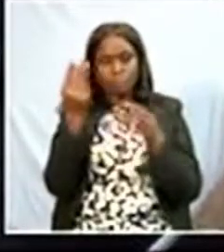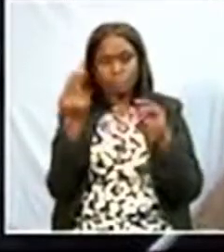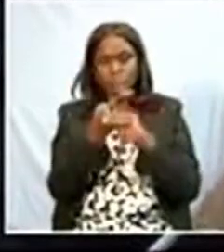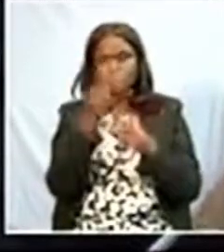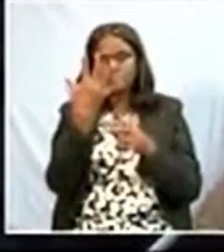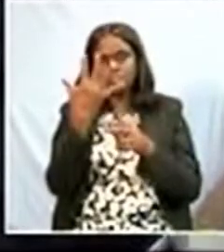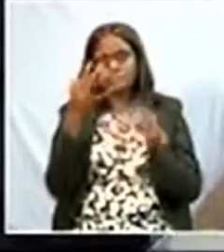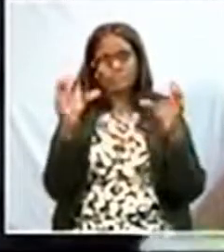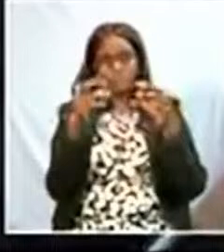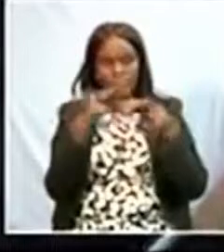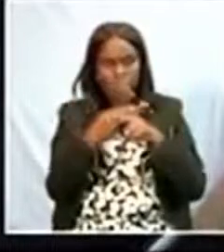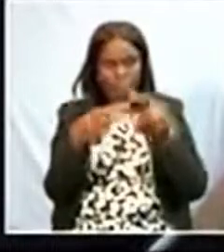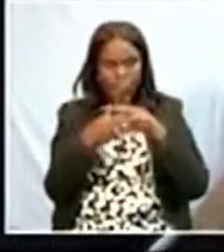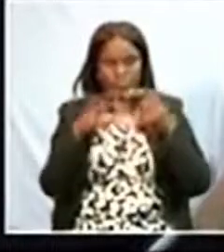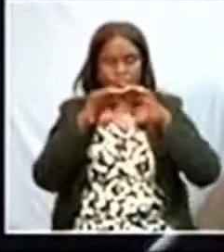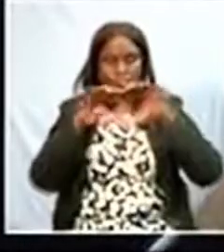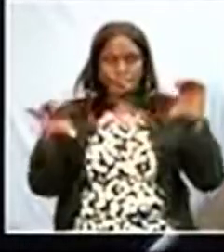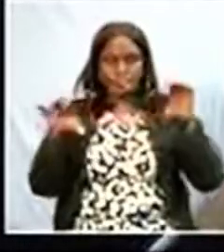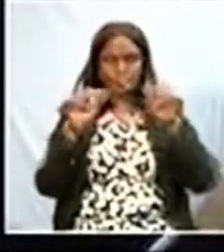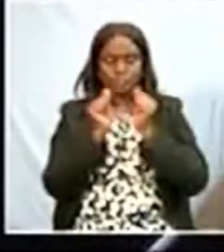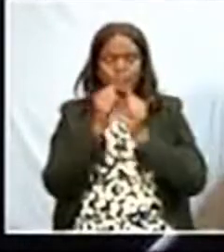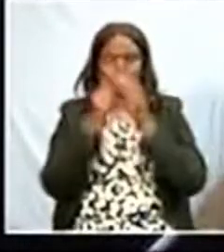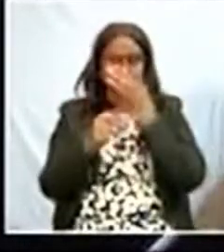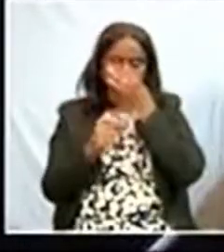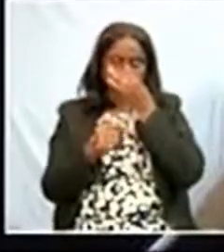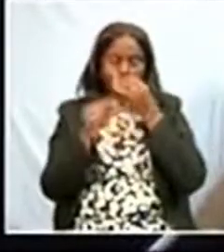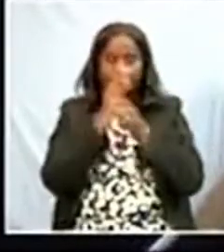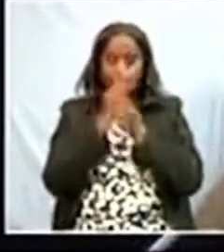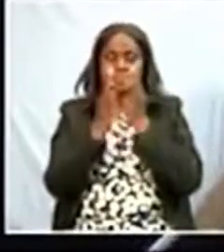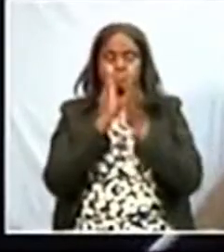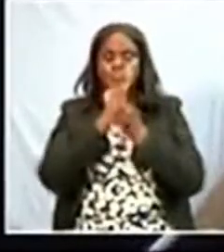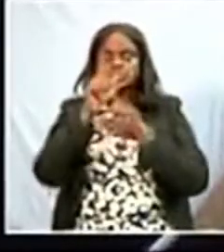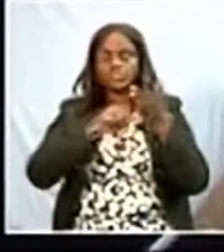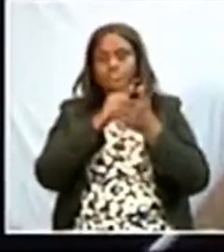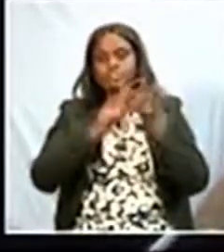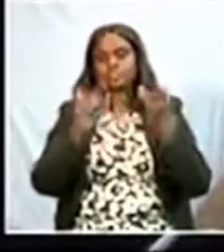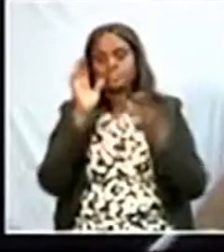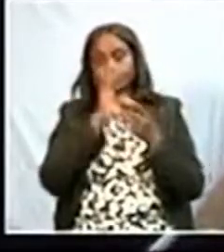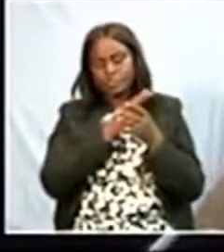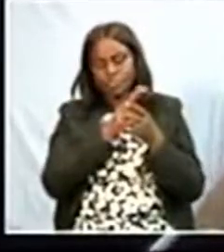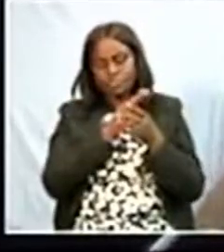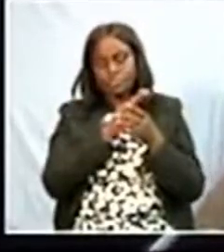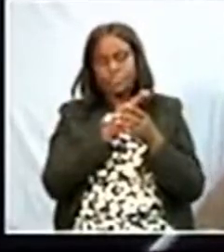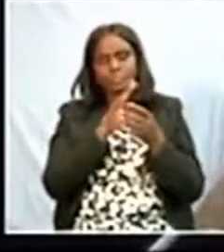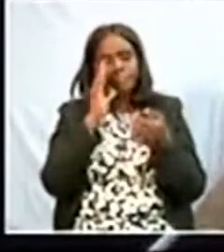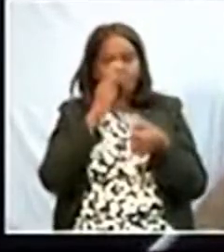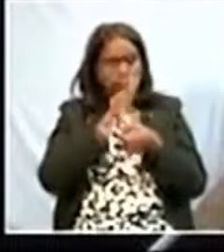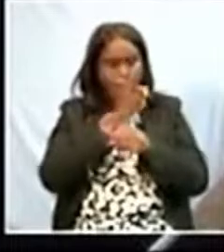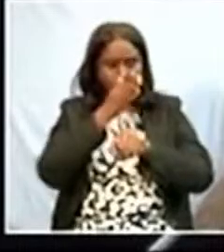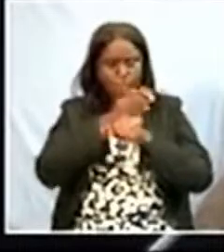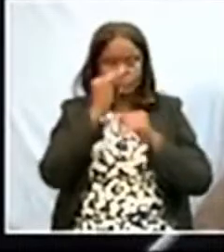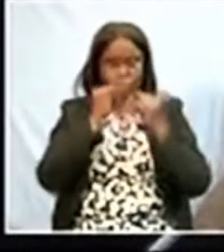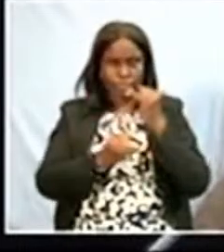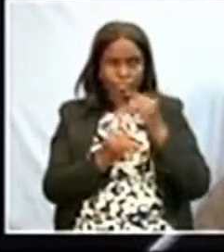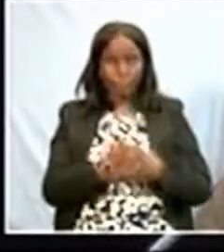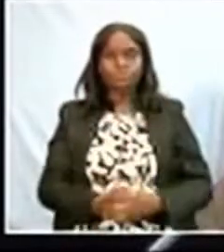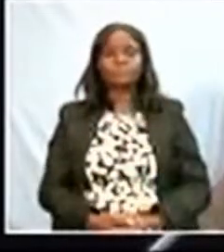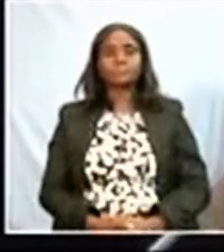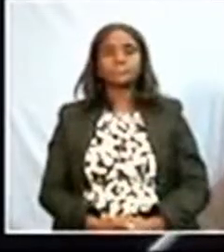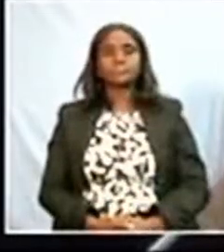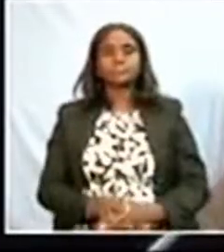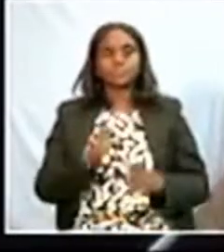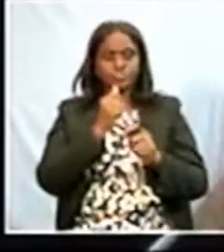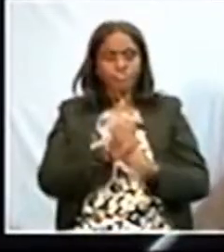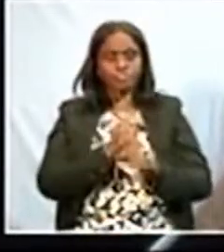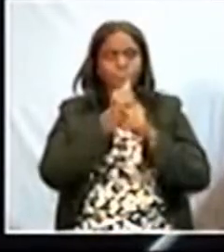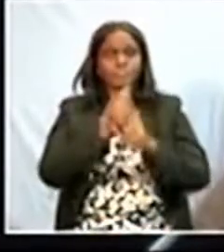classroom block. Yes, I saw that. Right. And the contract was terminated. Then they